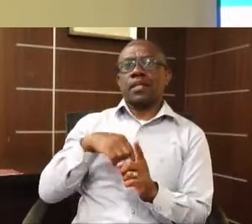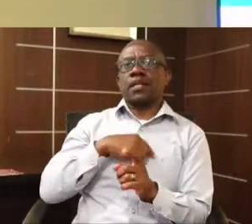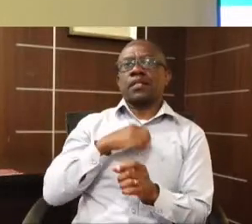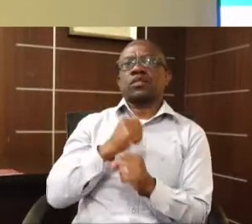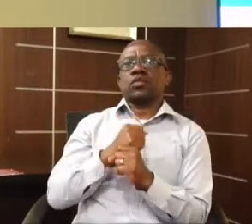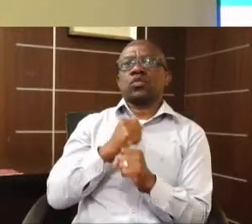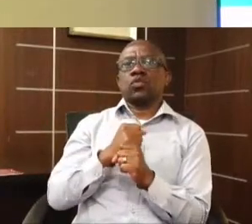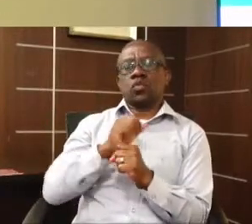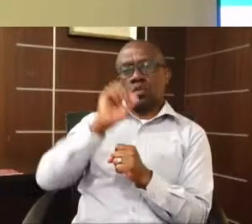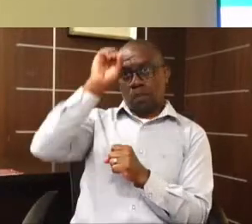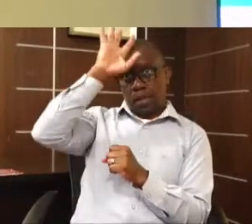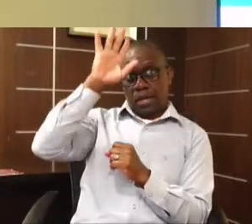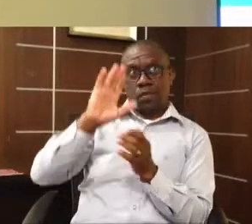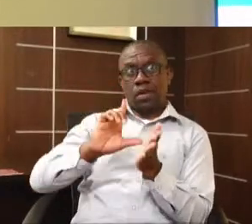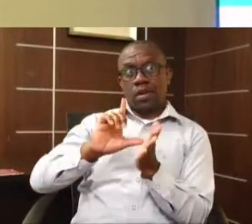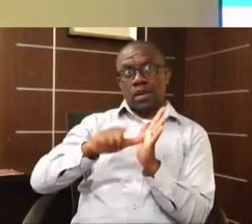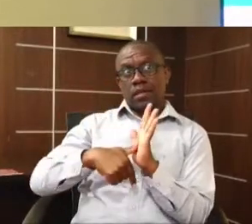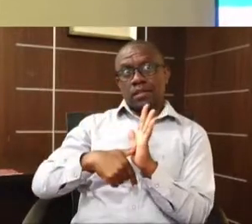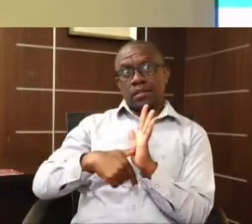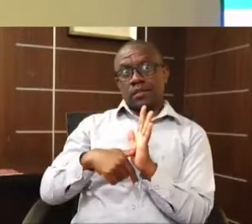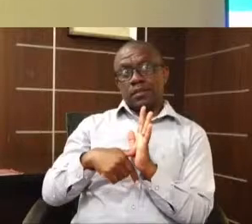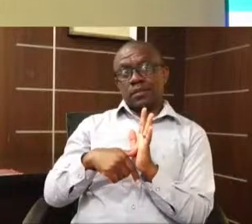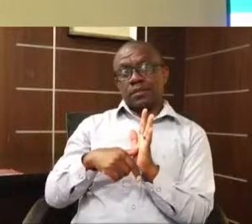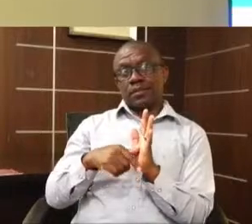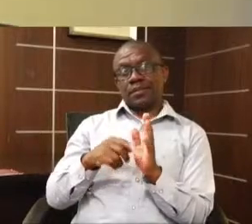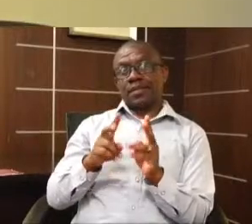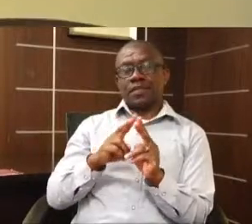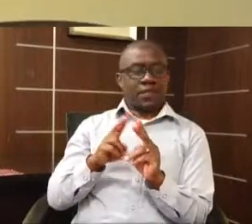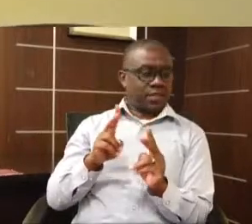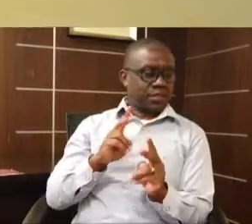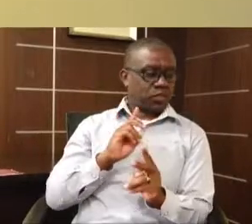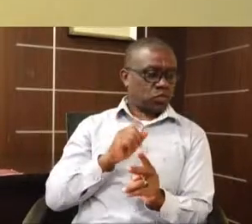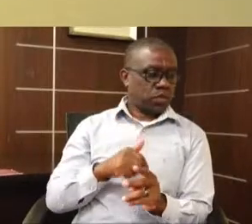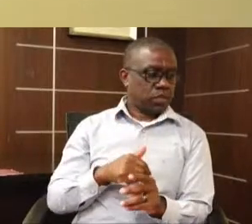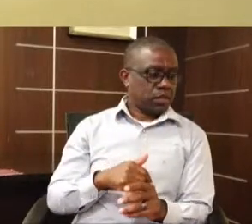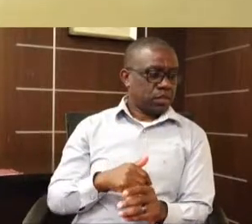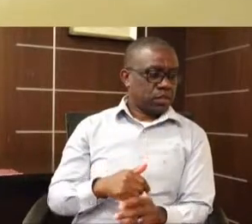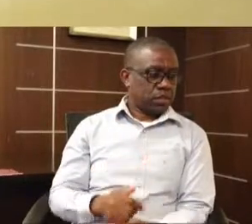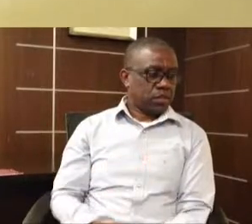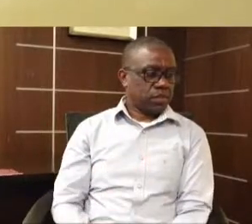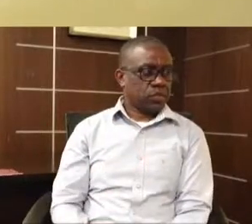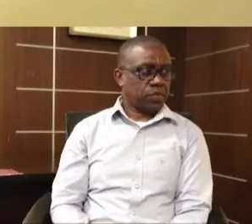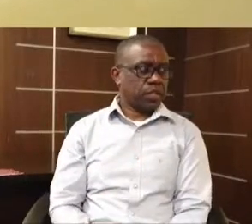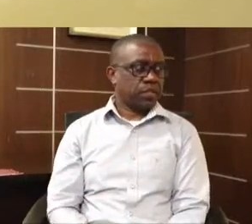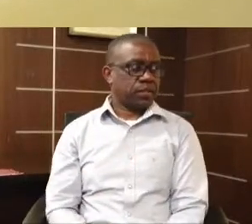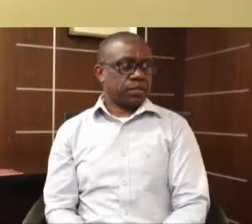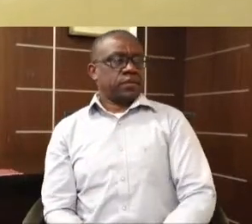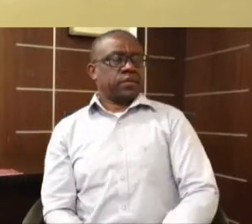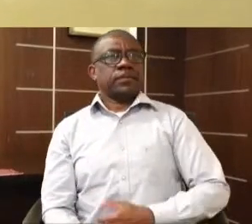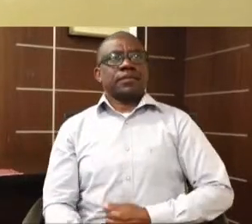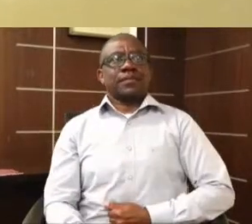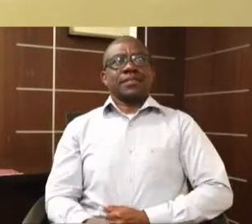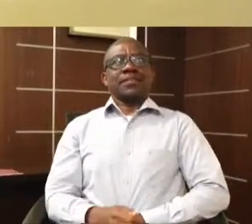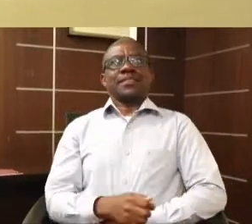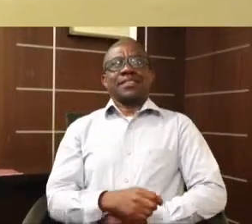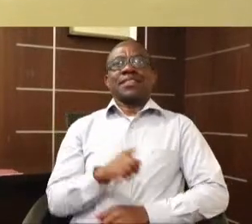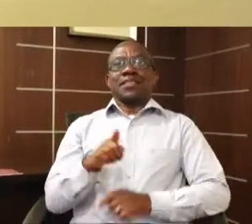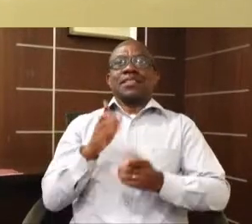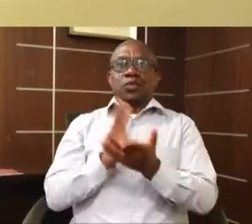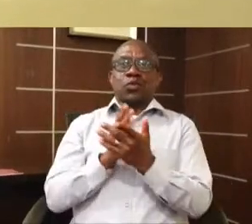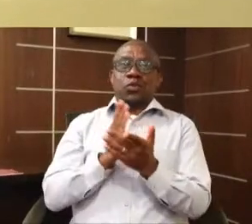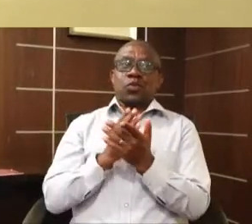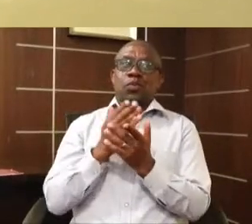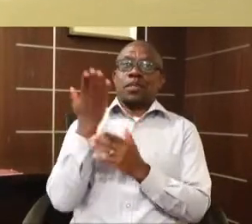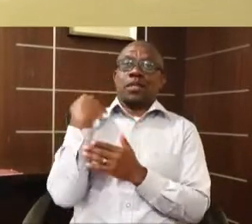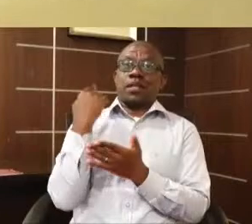Oh, and have they been sweet? Okay. I was. Oh no, you didn't tell me to carry for you some, but I was there last